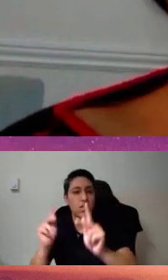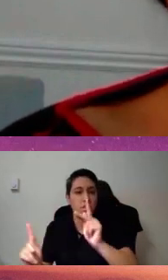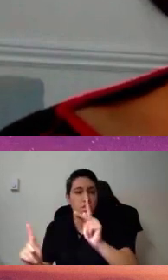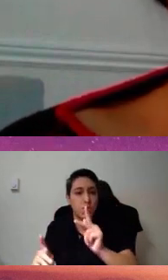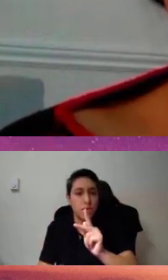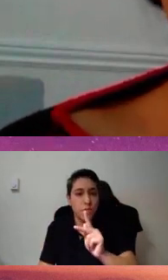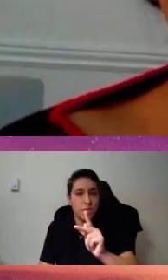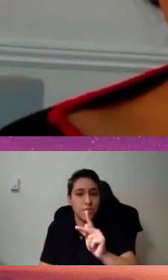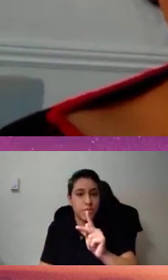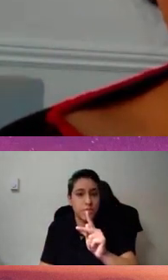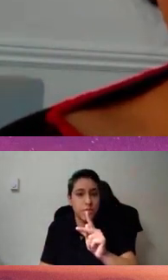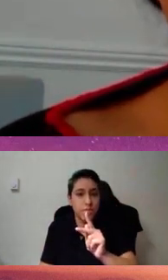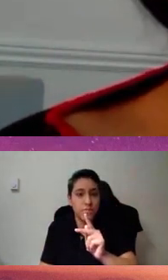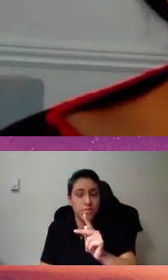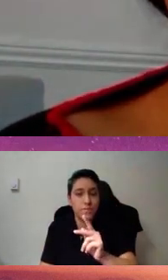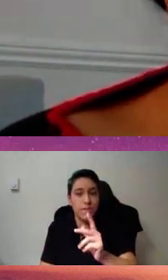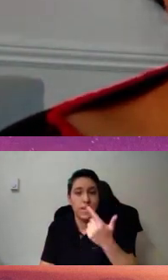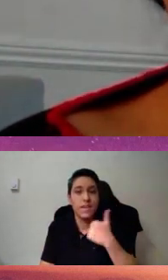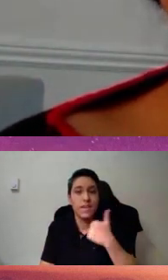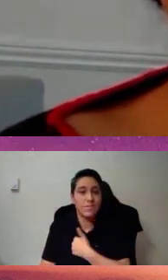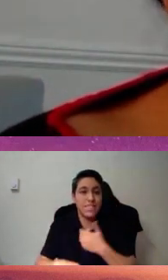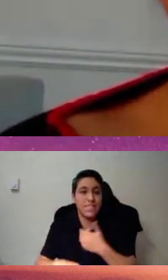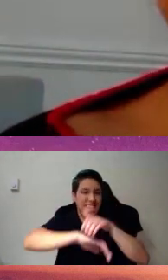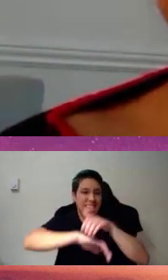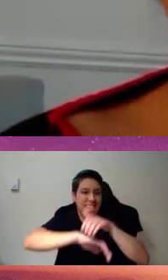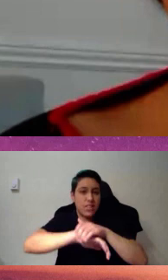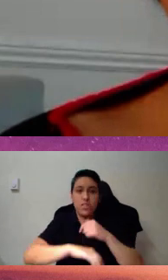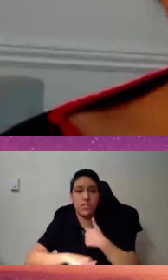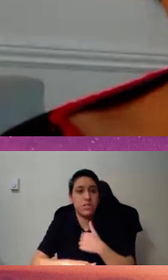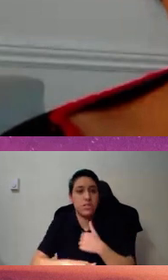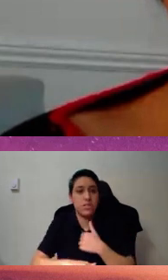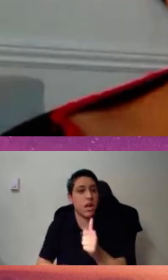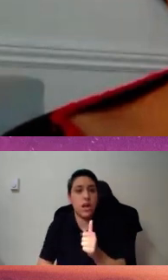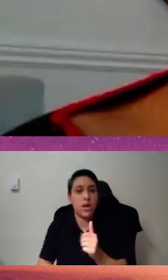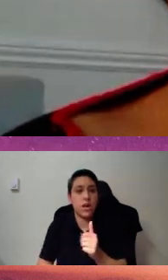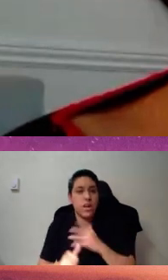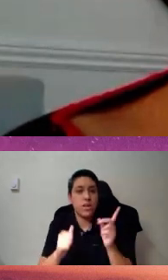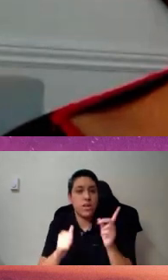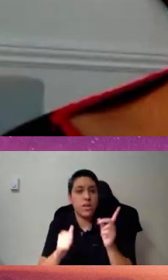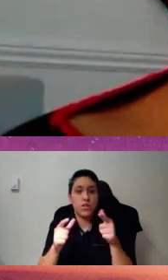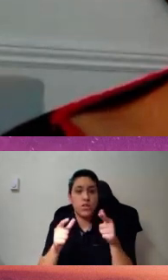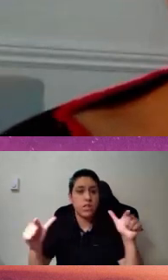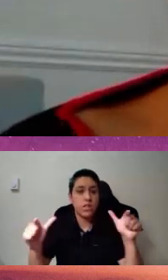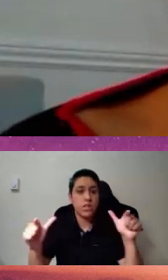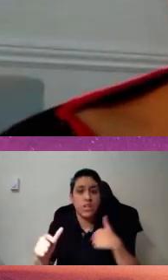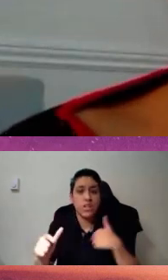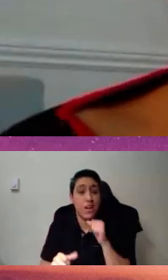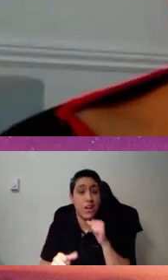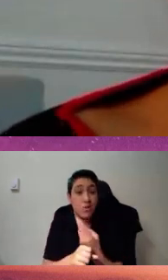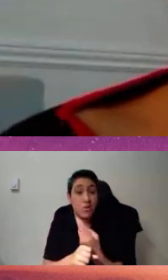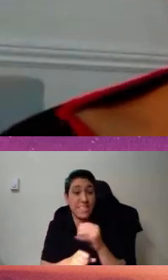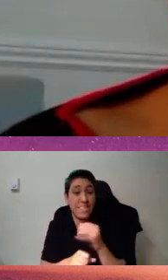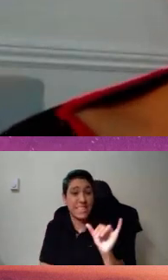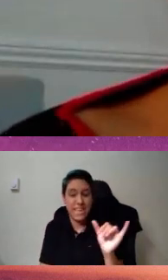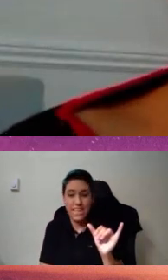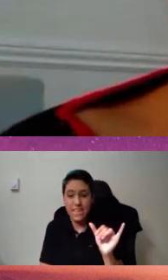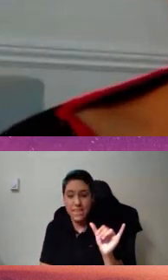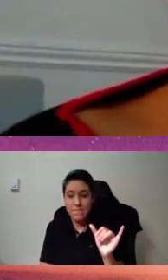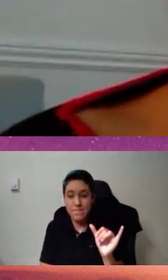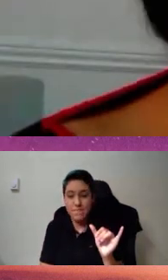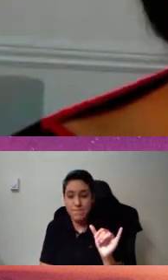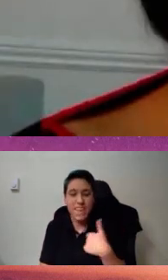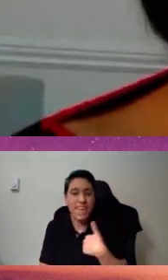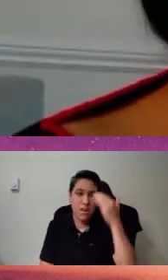English is not my first language. I don't use that as a crutch, but I also acknowledge that, you know, it's not my strength. So when you come